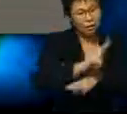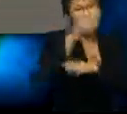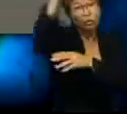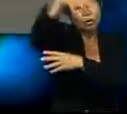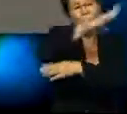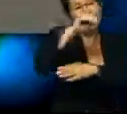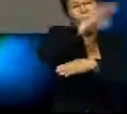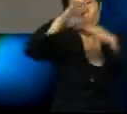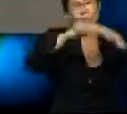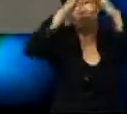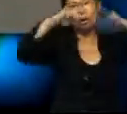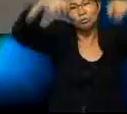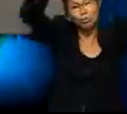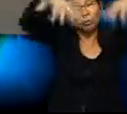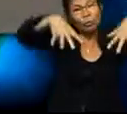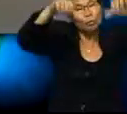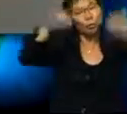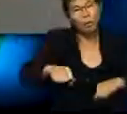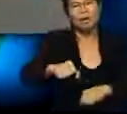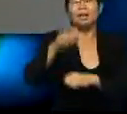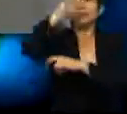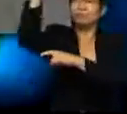whole houses.